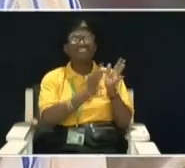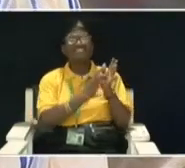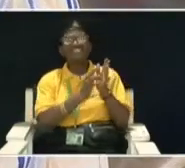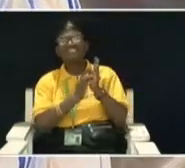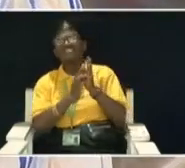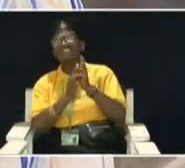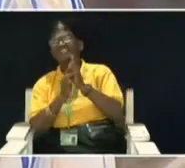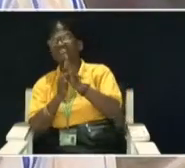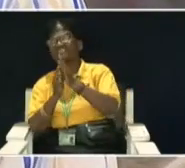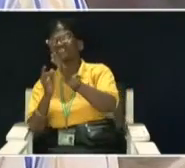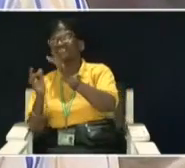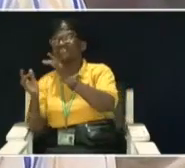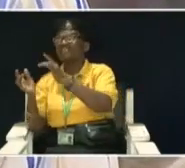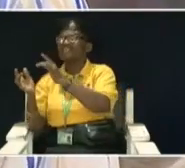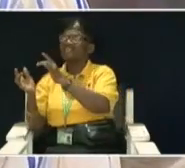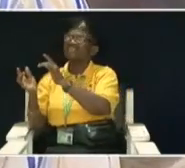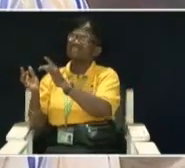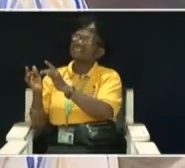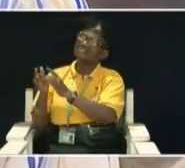name,